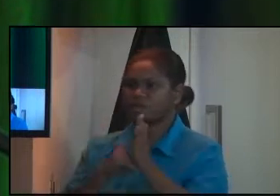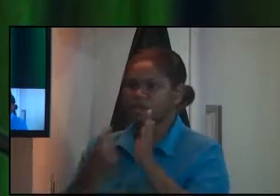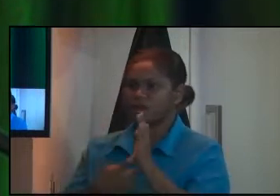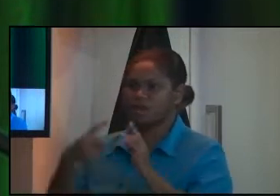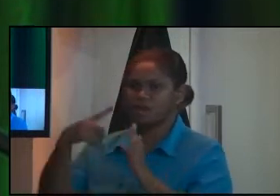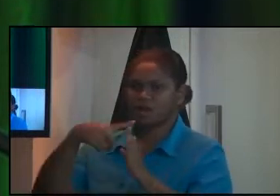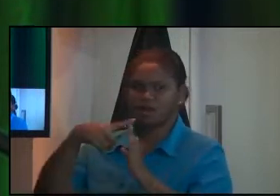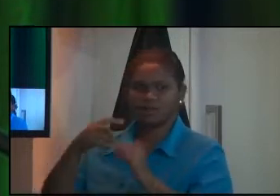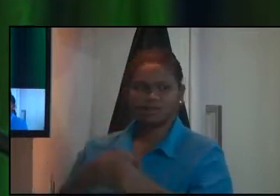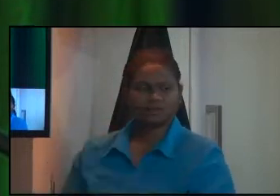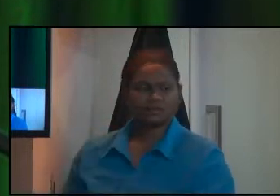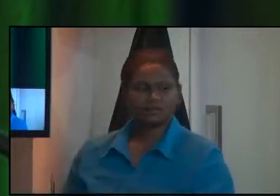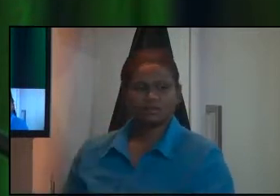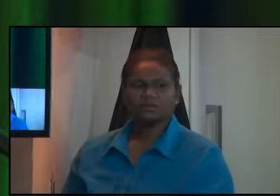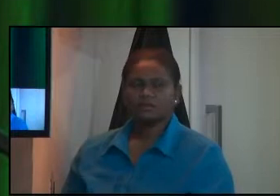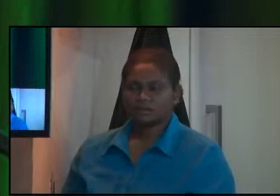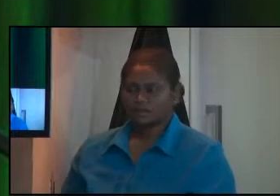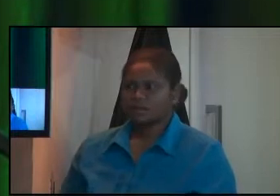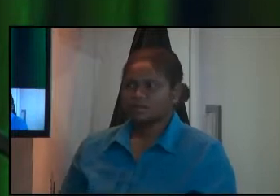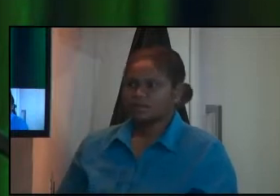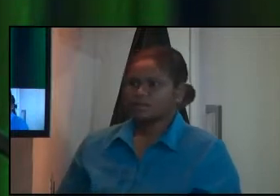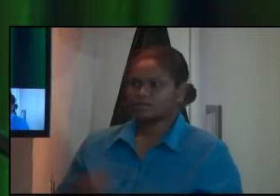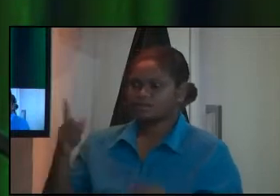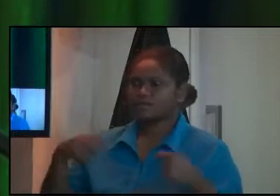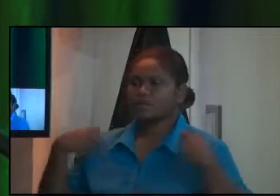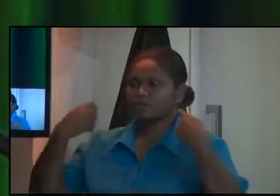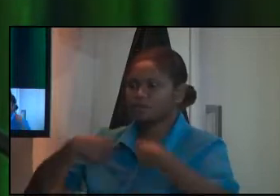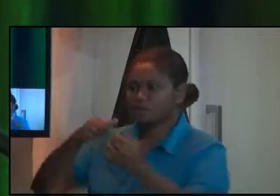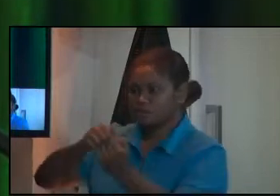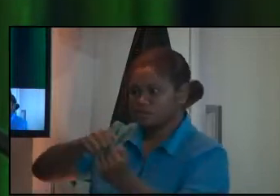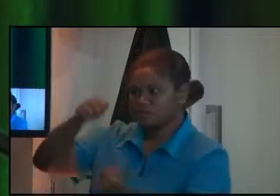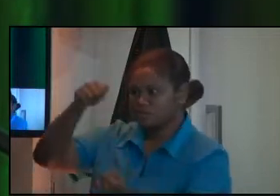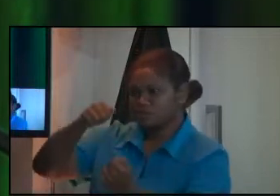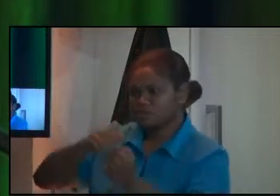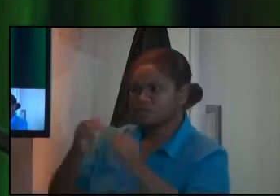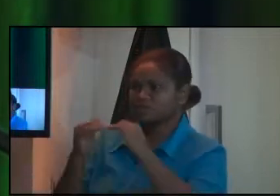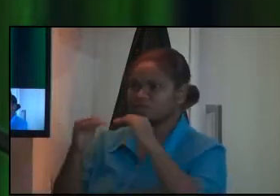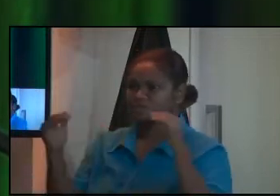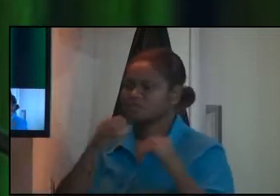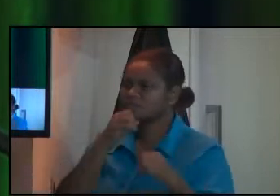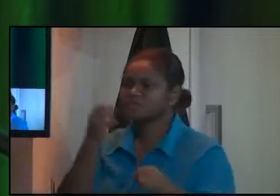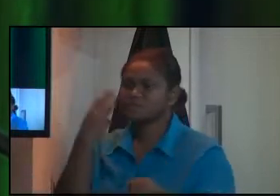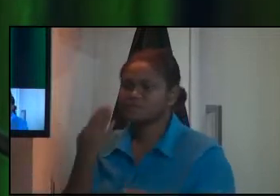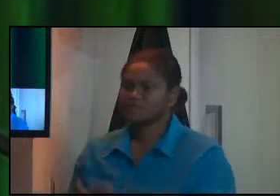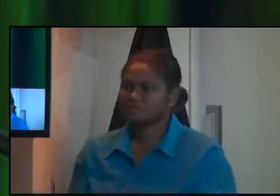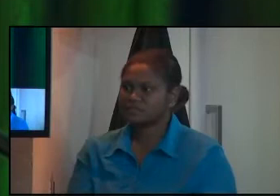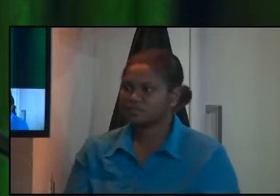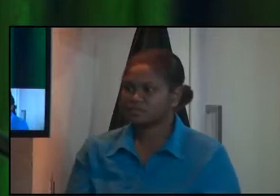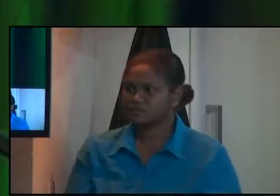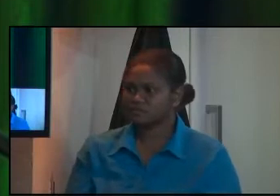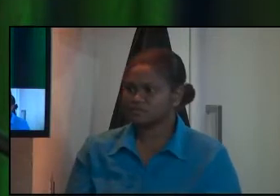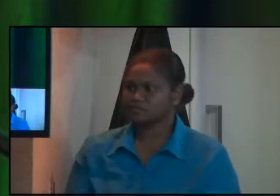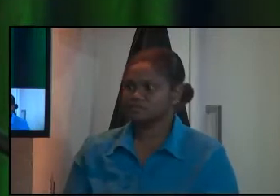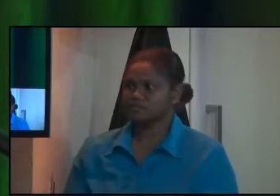has a master's degree in political science and a graduate certificate in gender studies from Ohio University, USA.